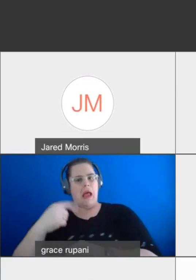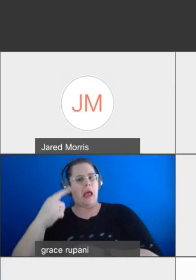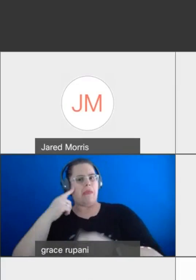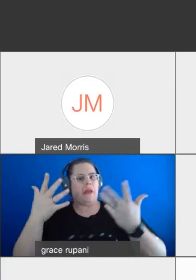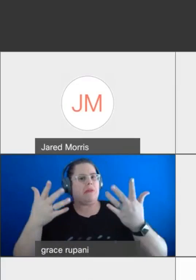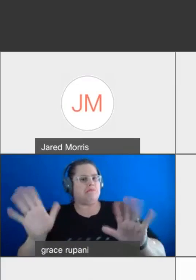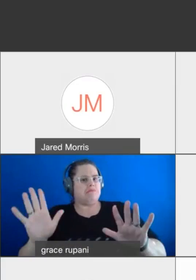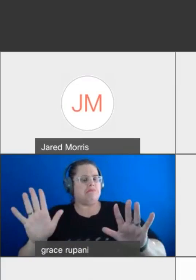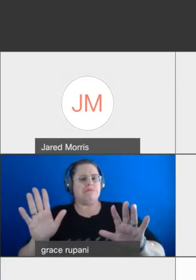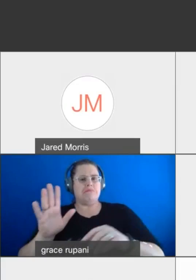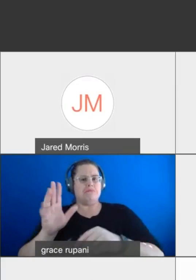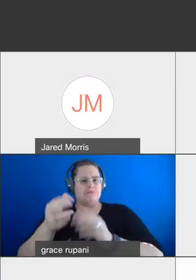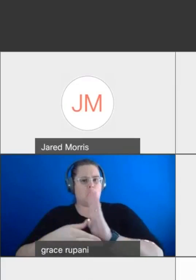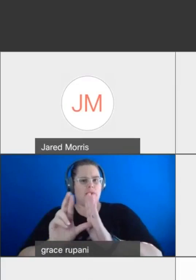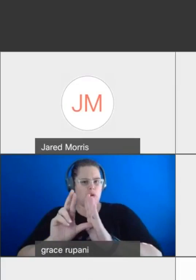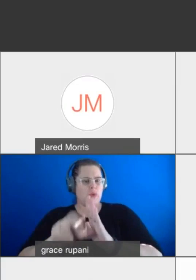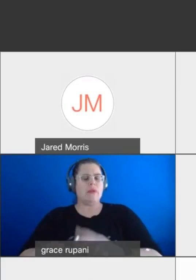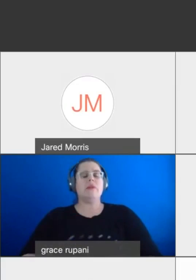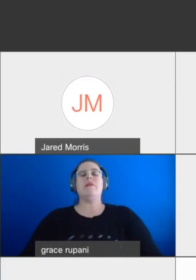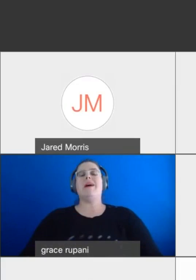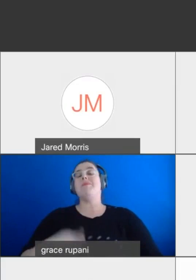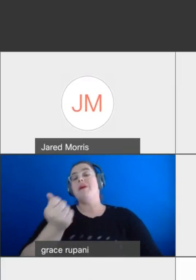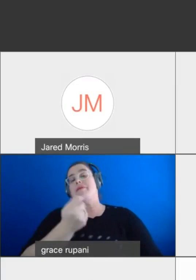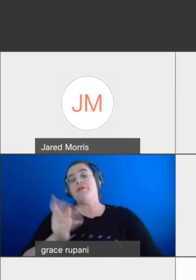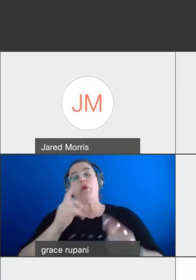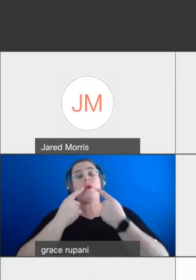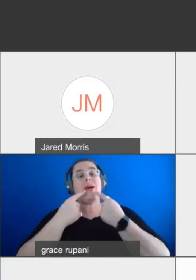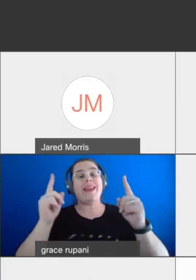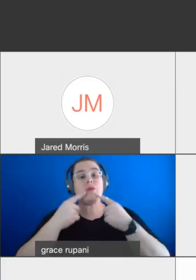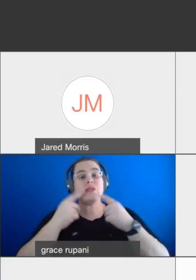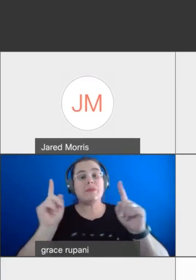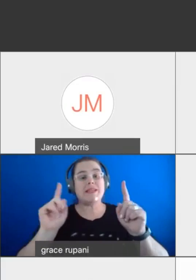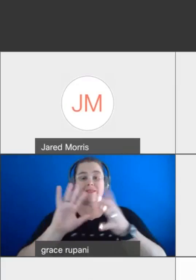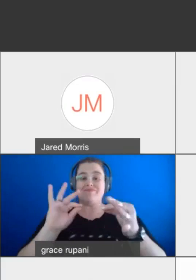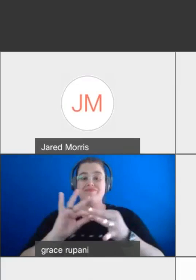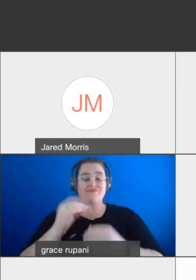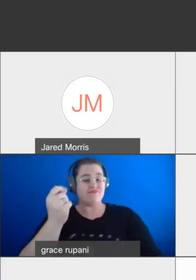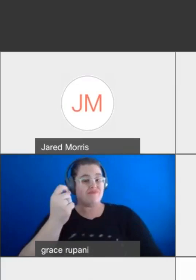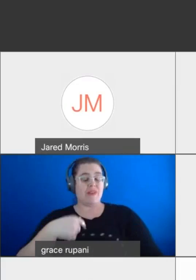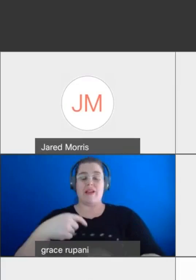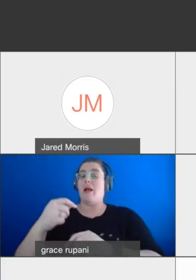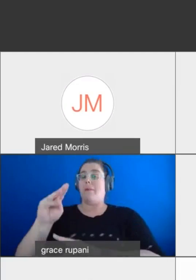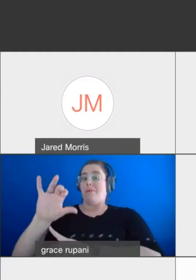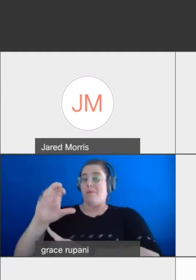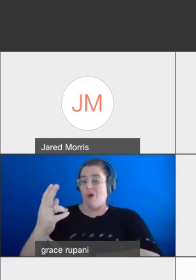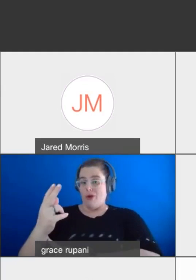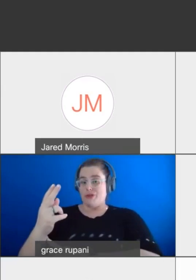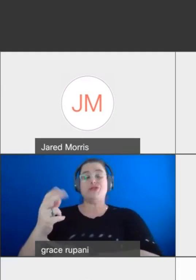Just a few announcements. First of all, March is Developmental Disabilities Awareness